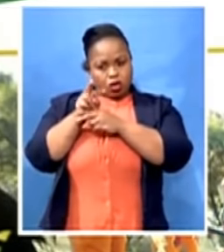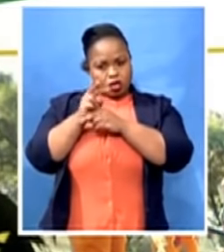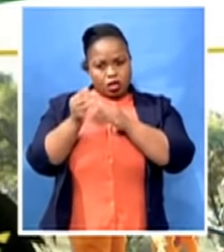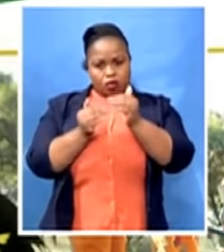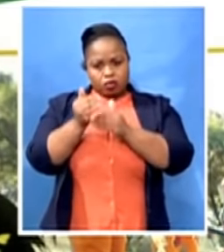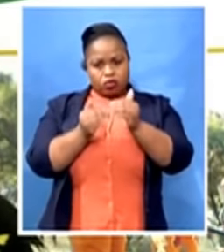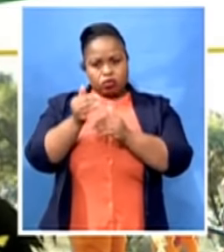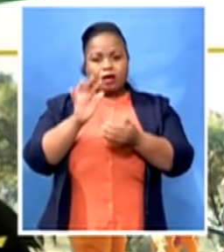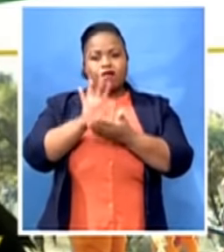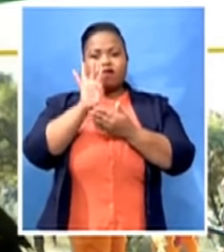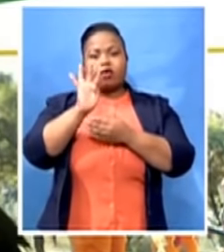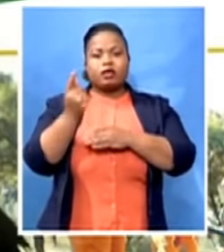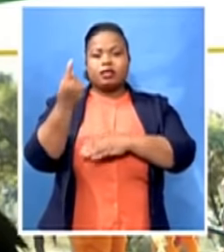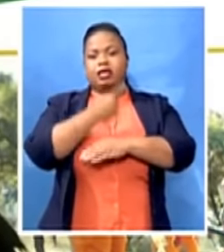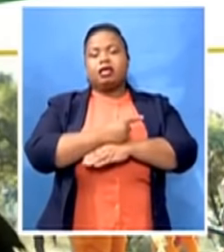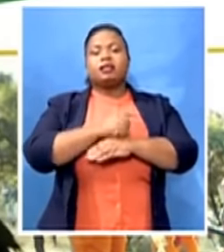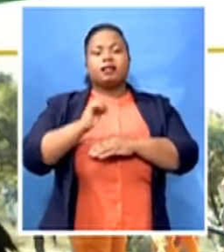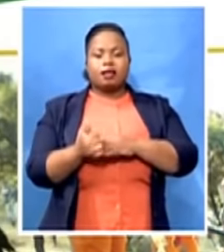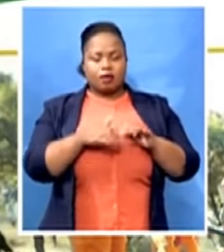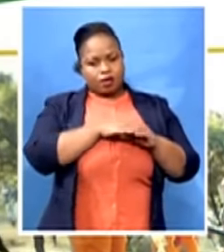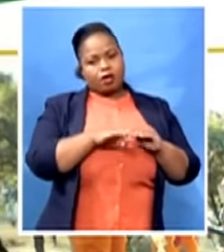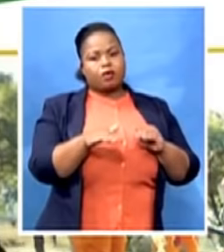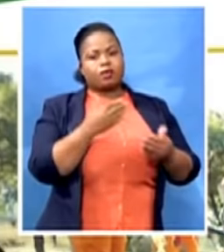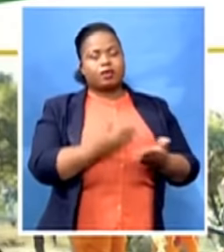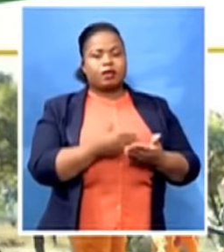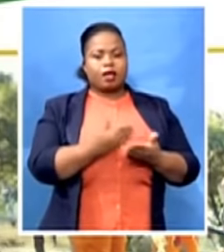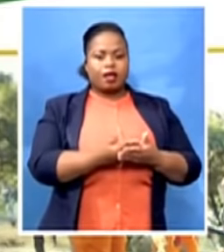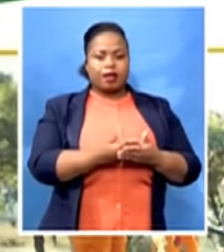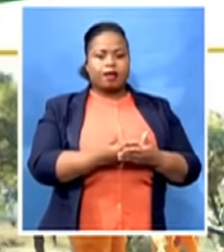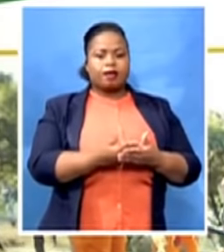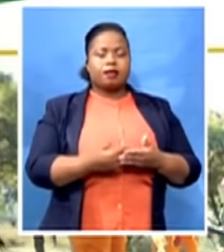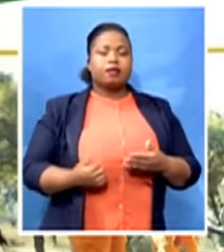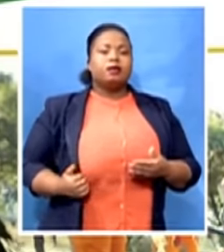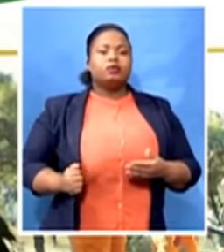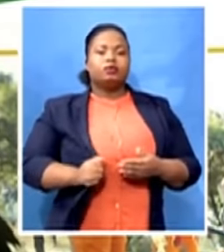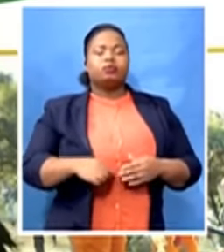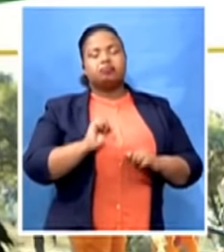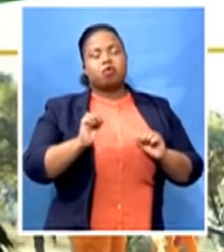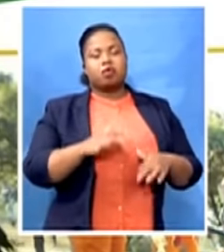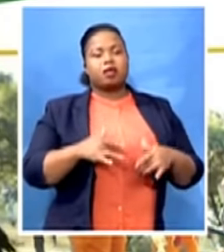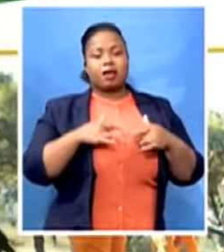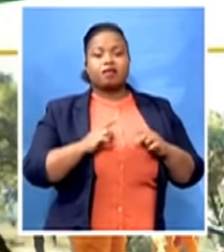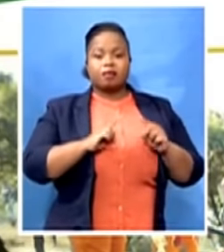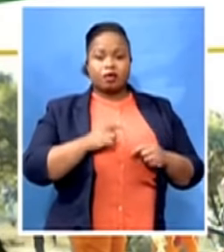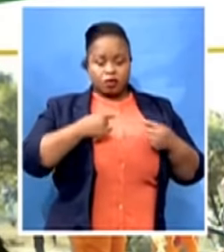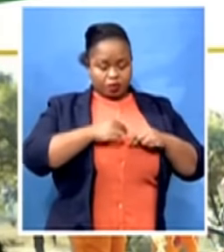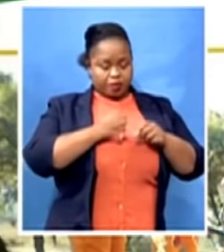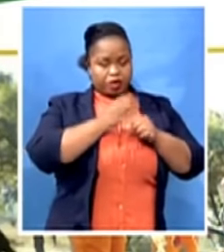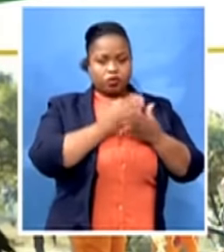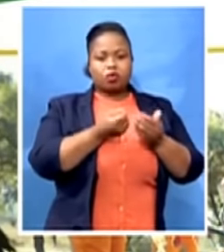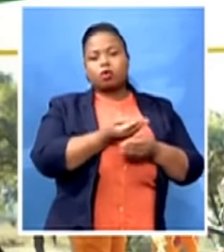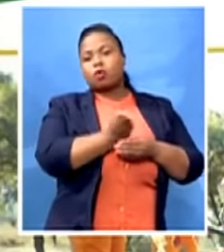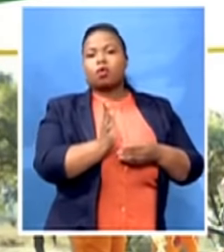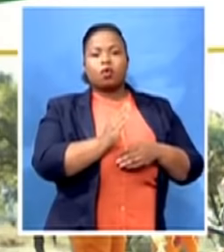be released back to your own life. But we make sure that we test every contact, we trace every